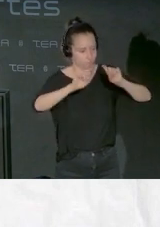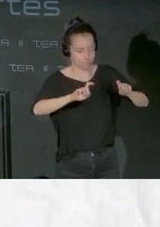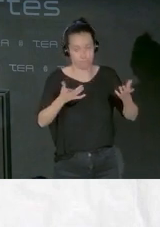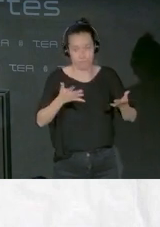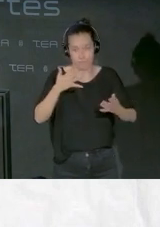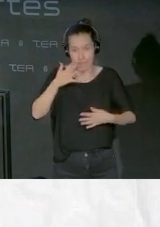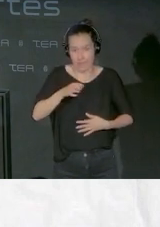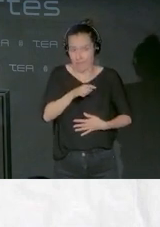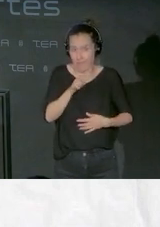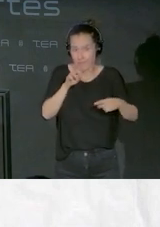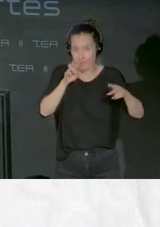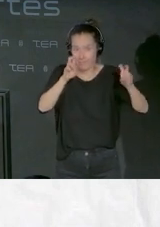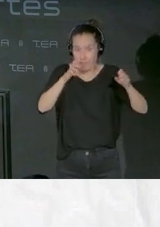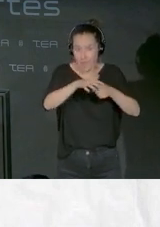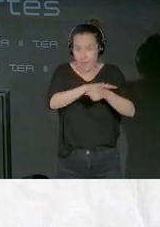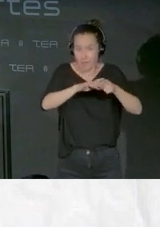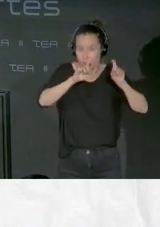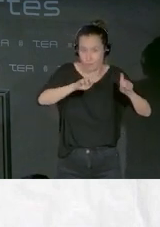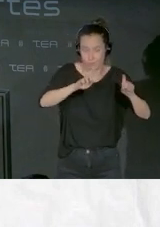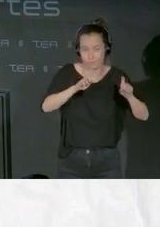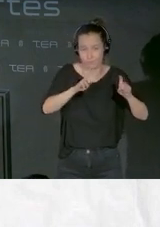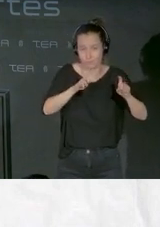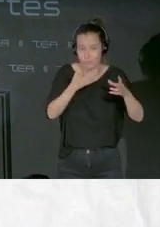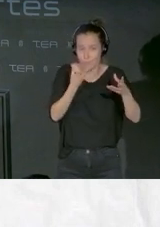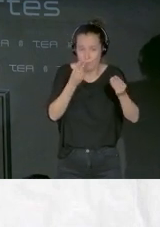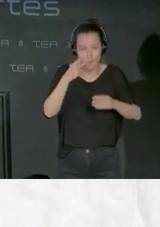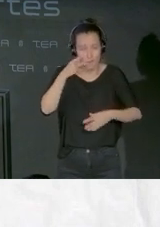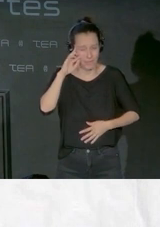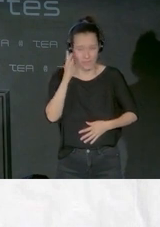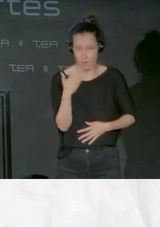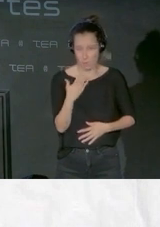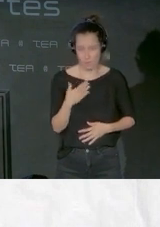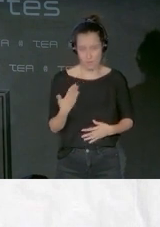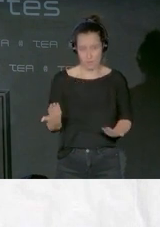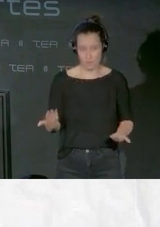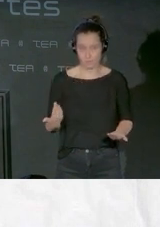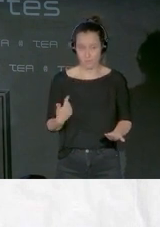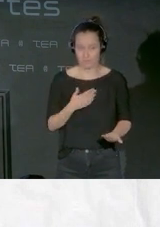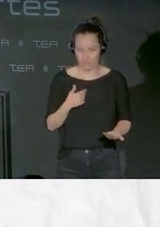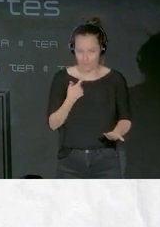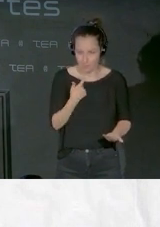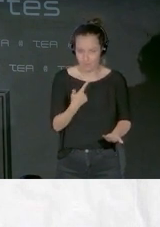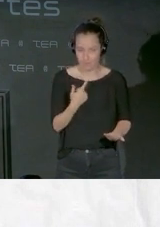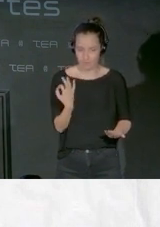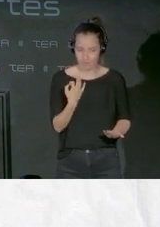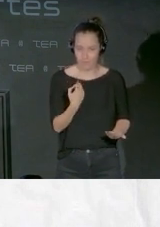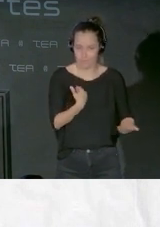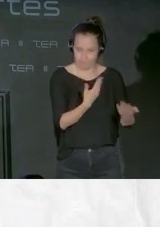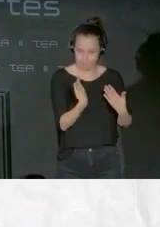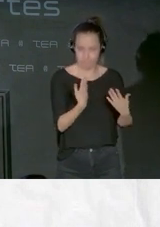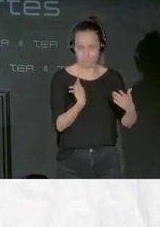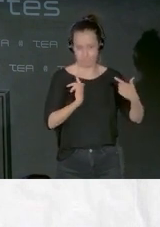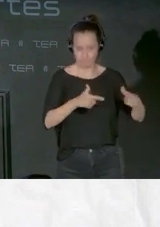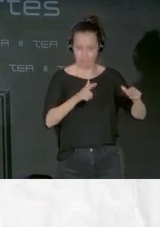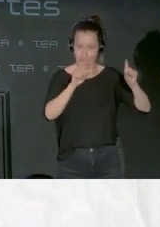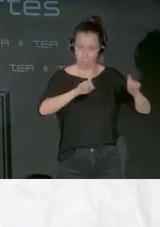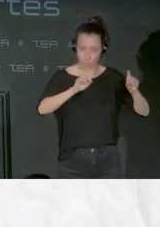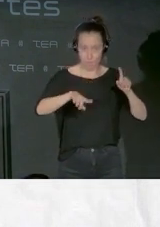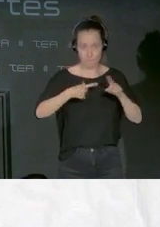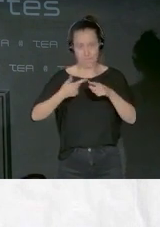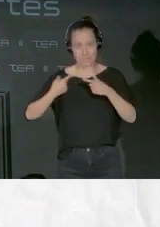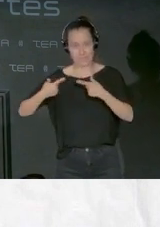getting the educationists and the sector to talk to each other a bit more, particularly in terms of things like curricular development, was quite